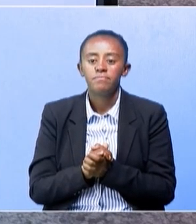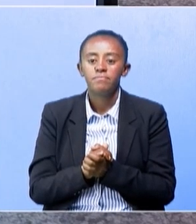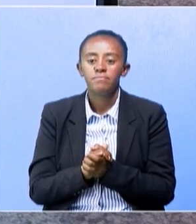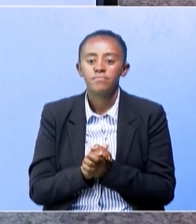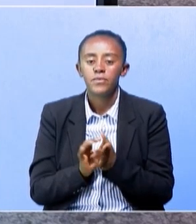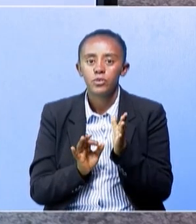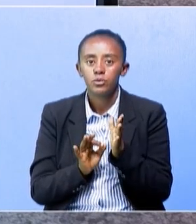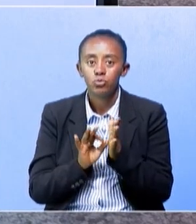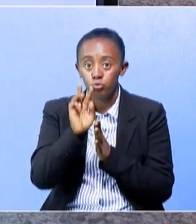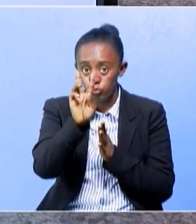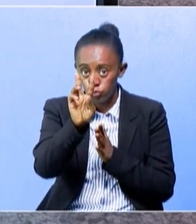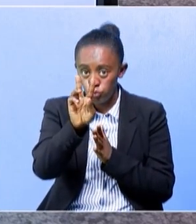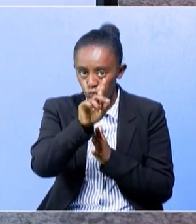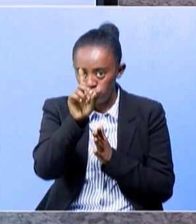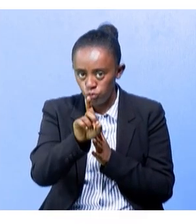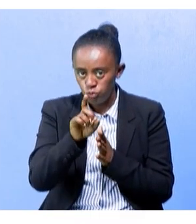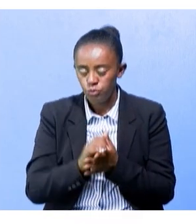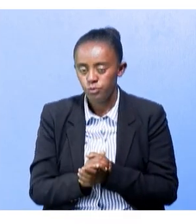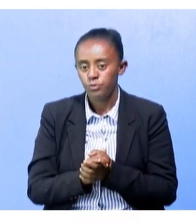Question number 2.